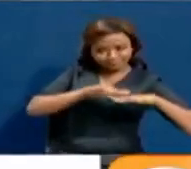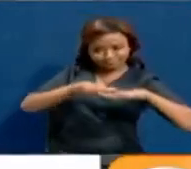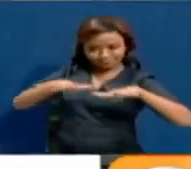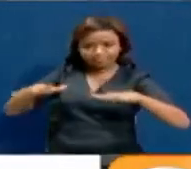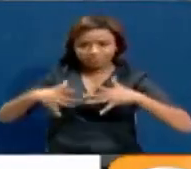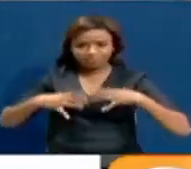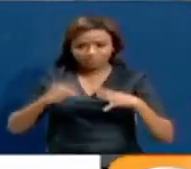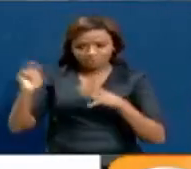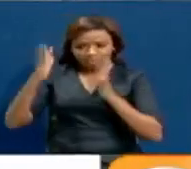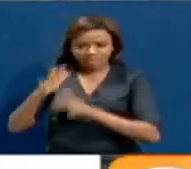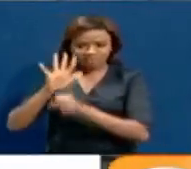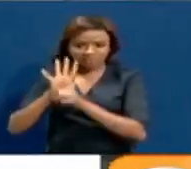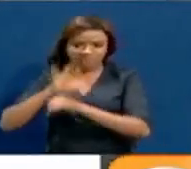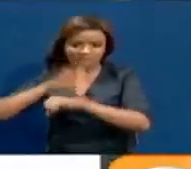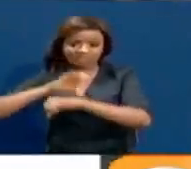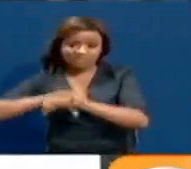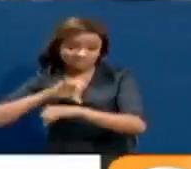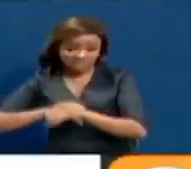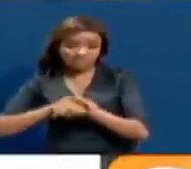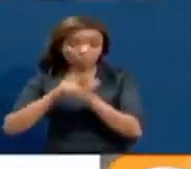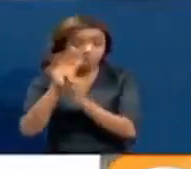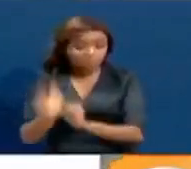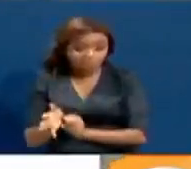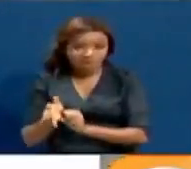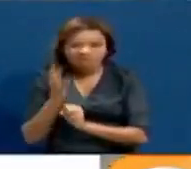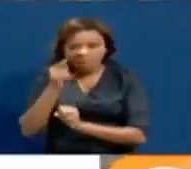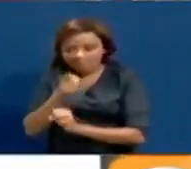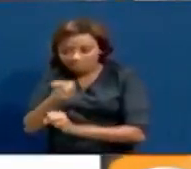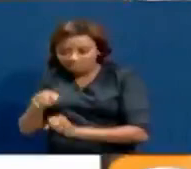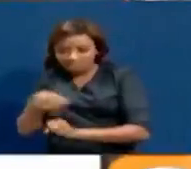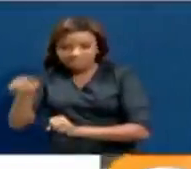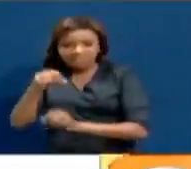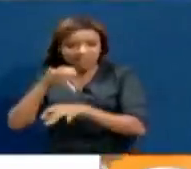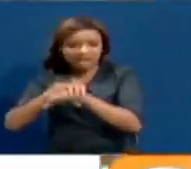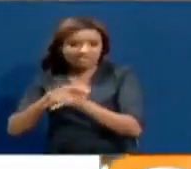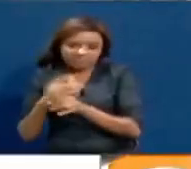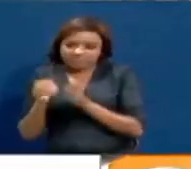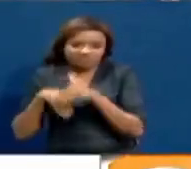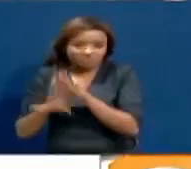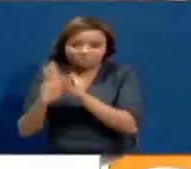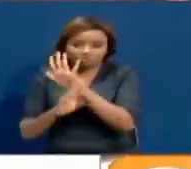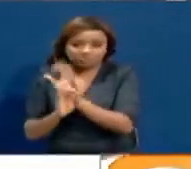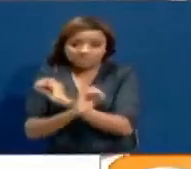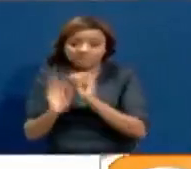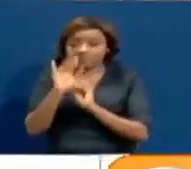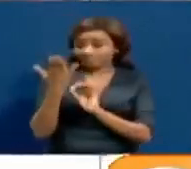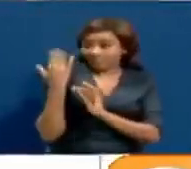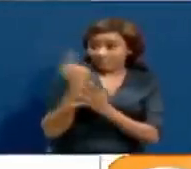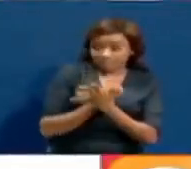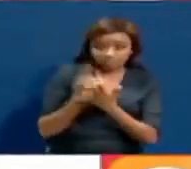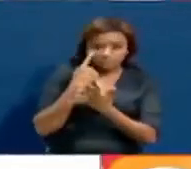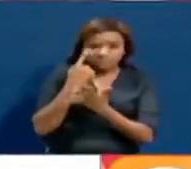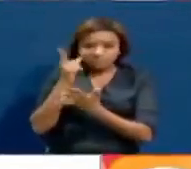what the Ministry of Health refers to non-conformity of the measures put in place to contain the spread of the virus. Advised last week that there's a